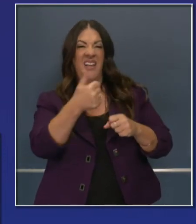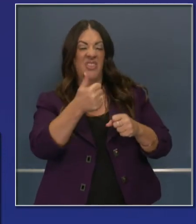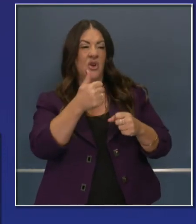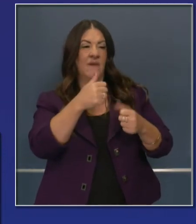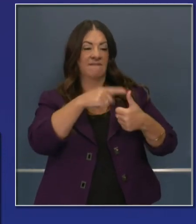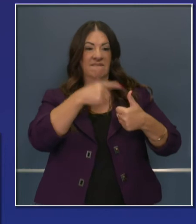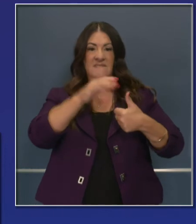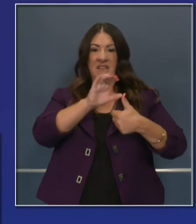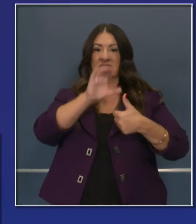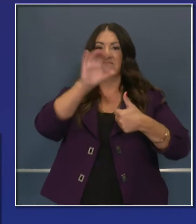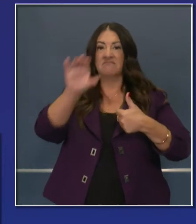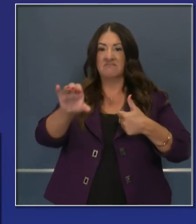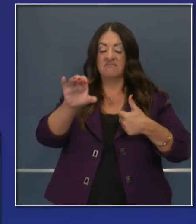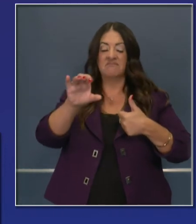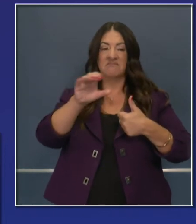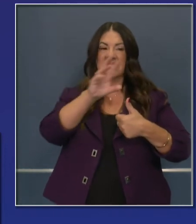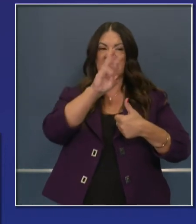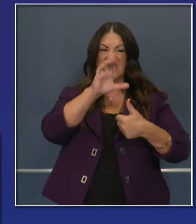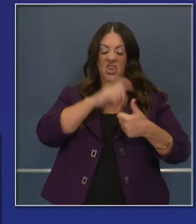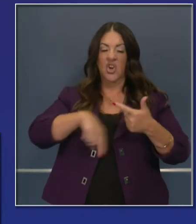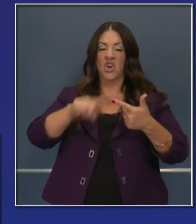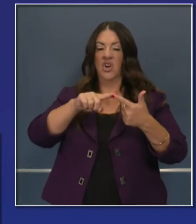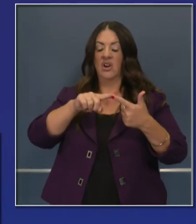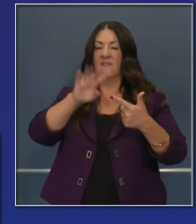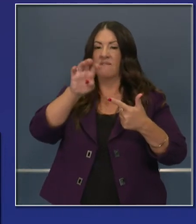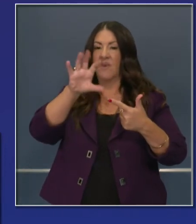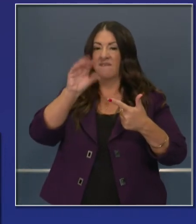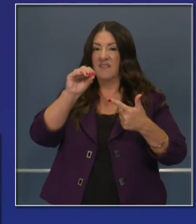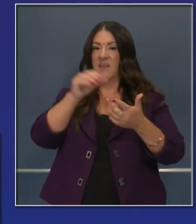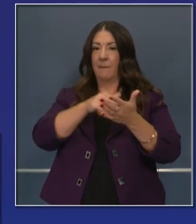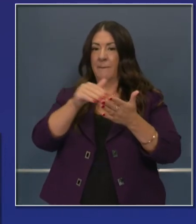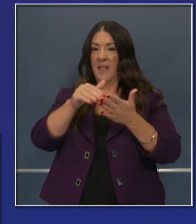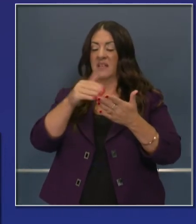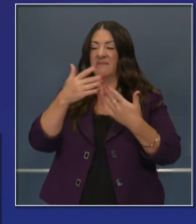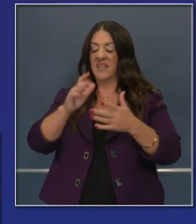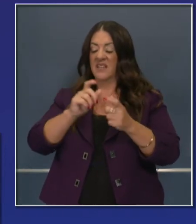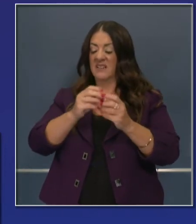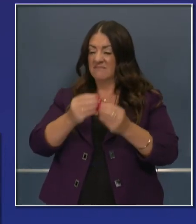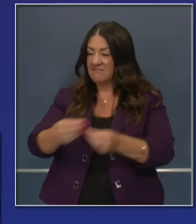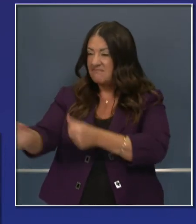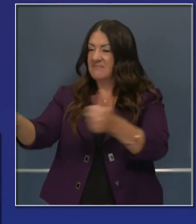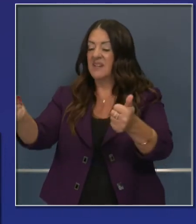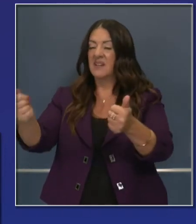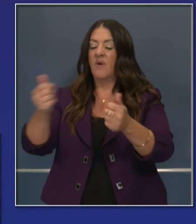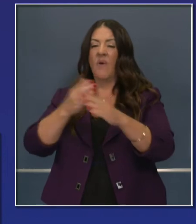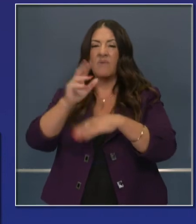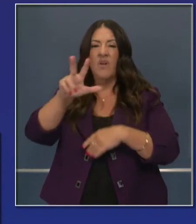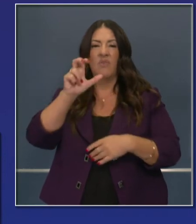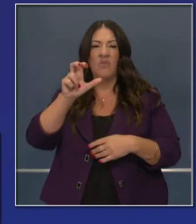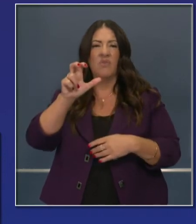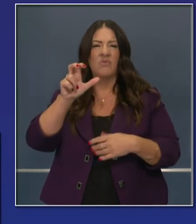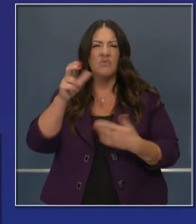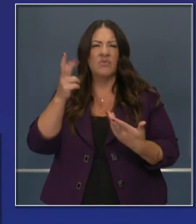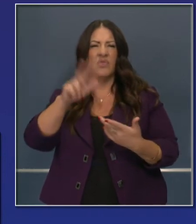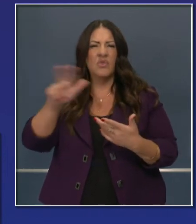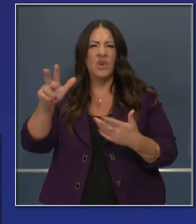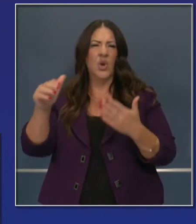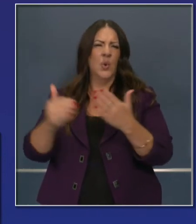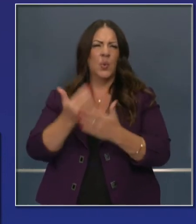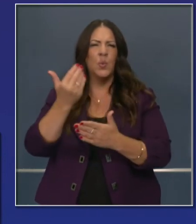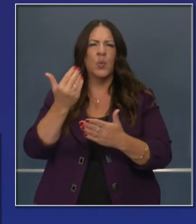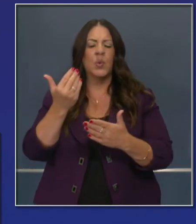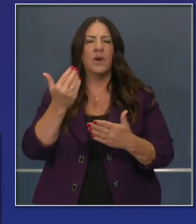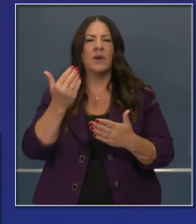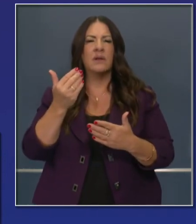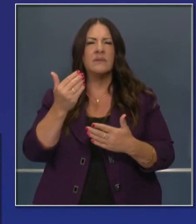awarded $450 million, over 3,300 new units that will come up in very short order.